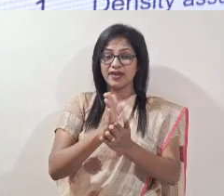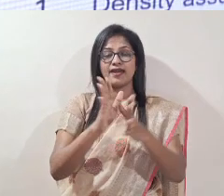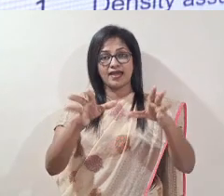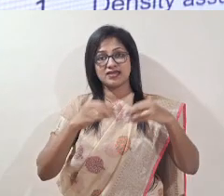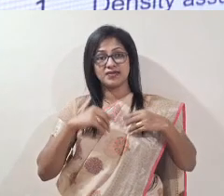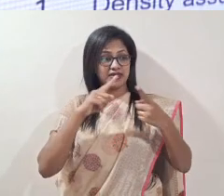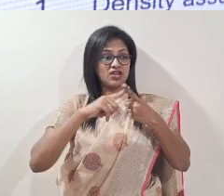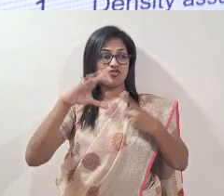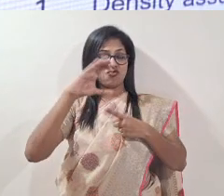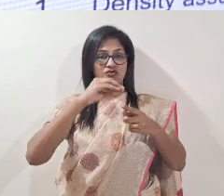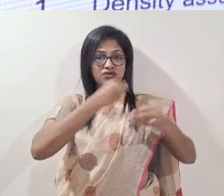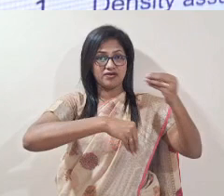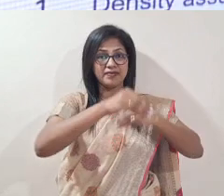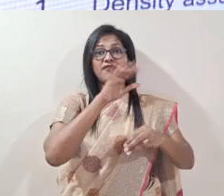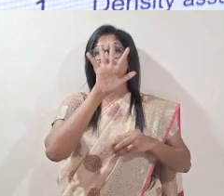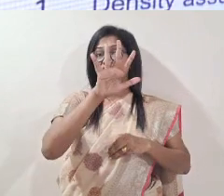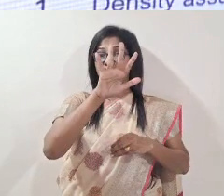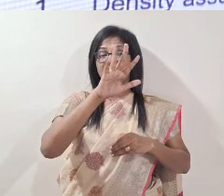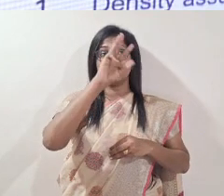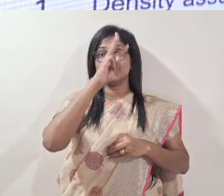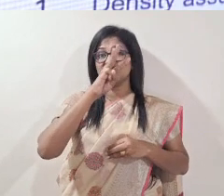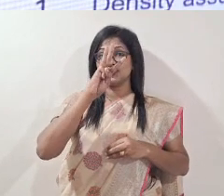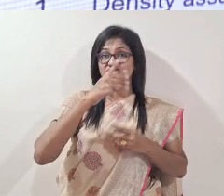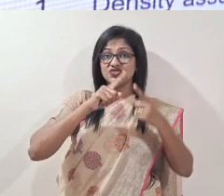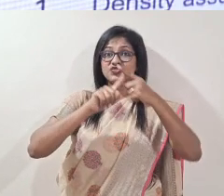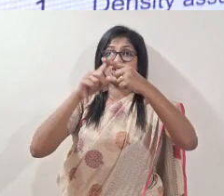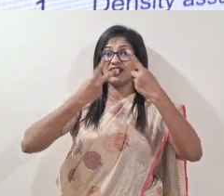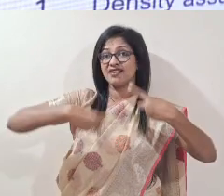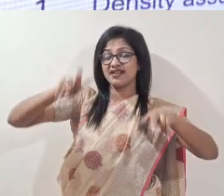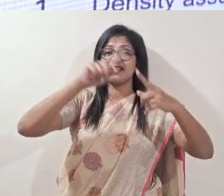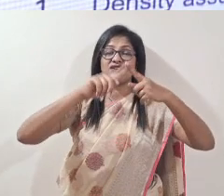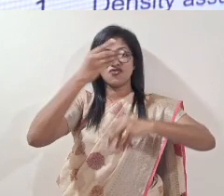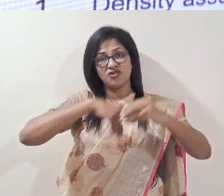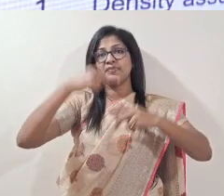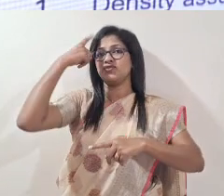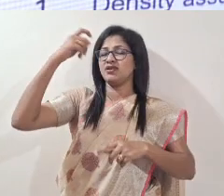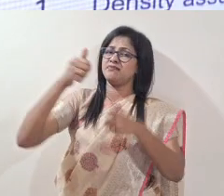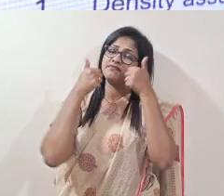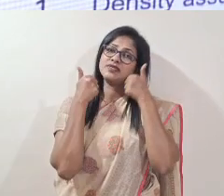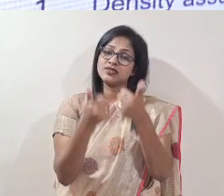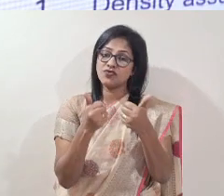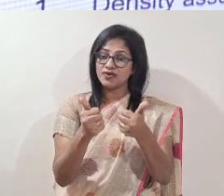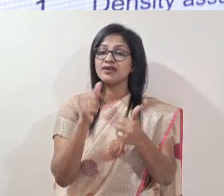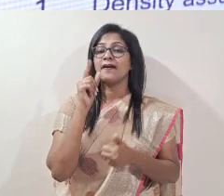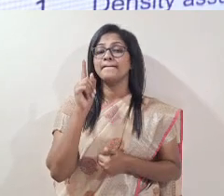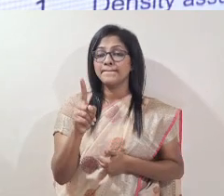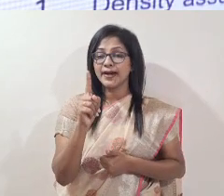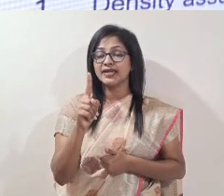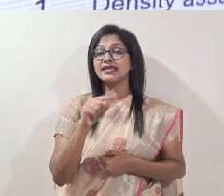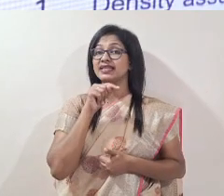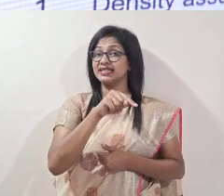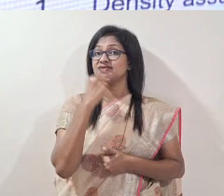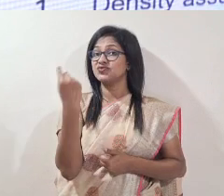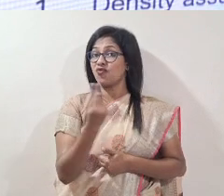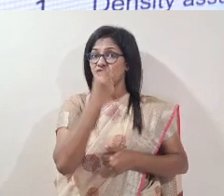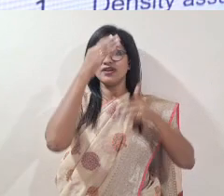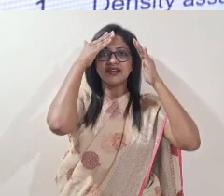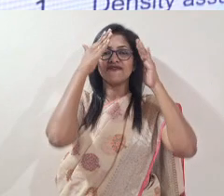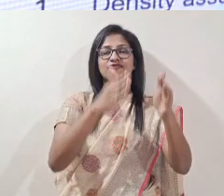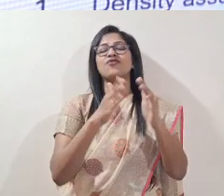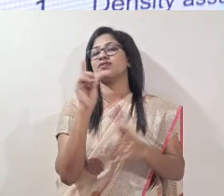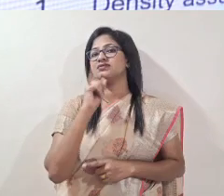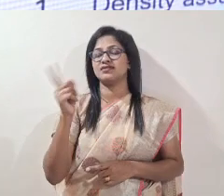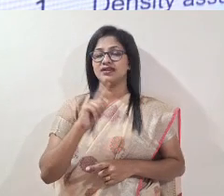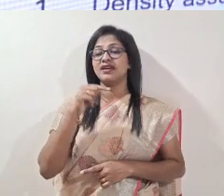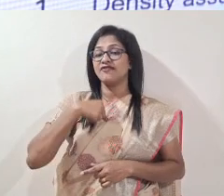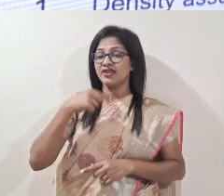do you say, economy. That 5 trillion economy dream is very good, but it's not the only thing we should